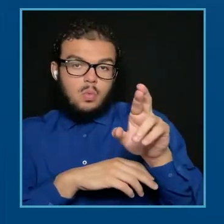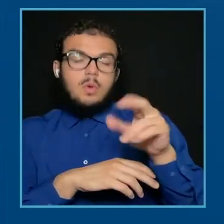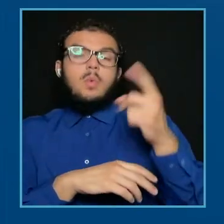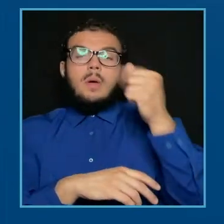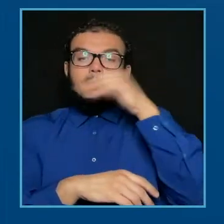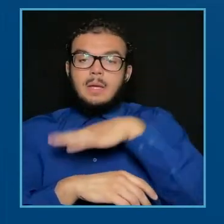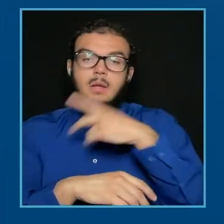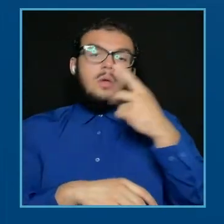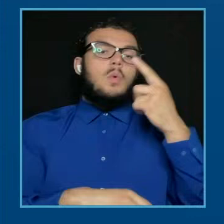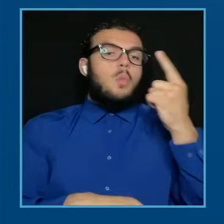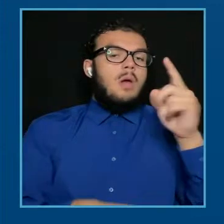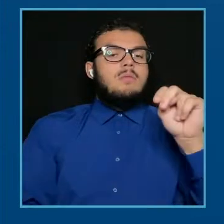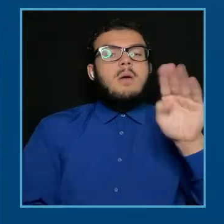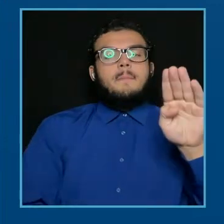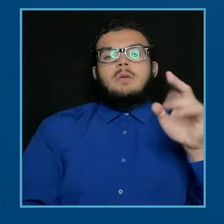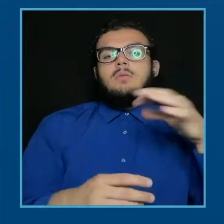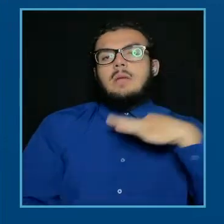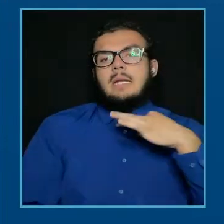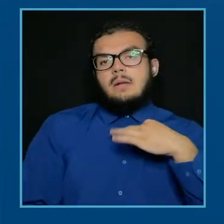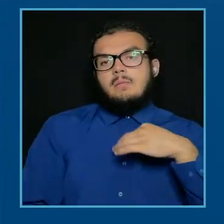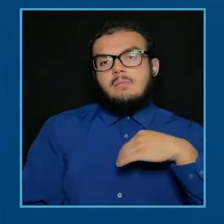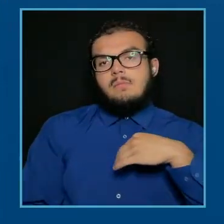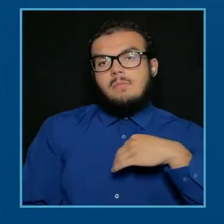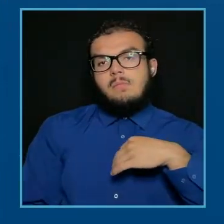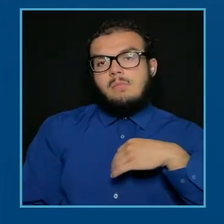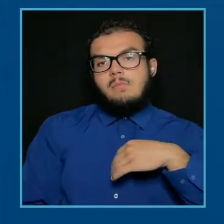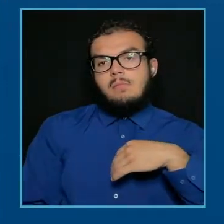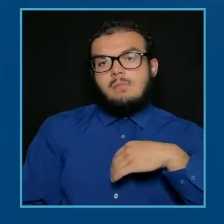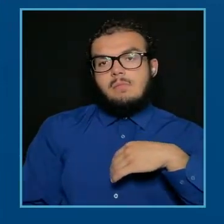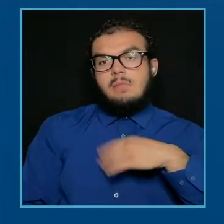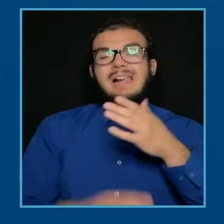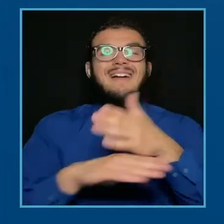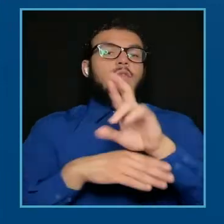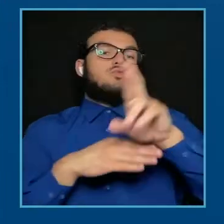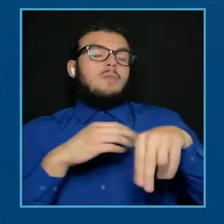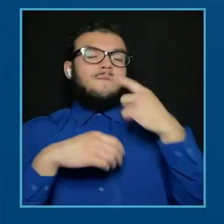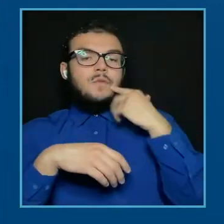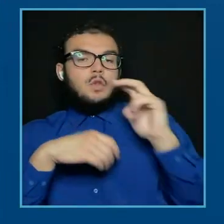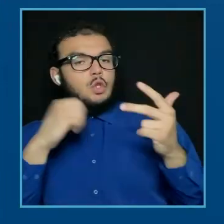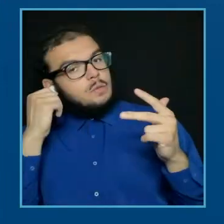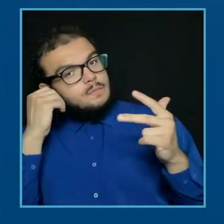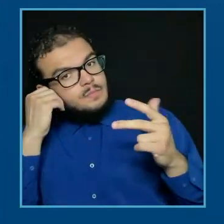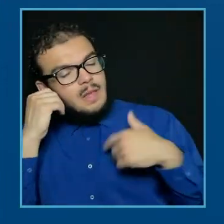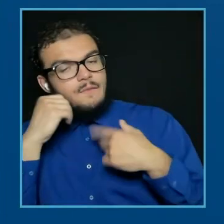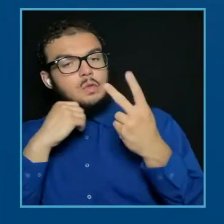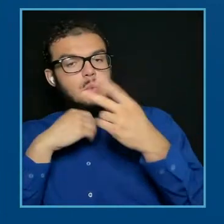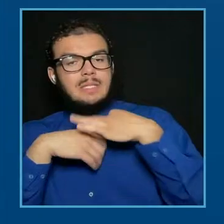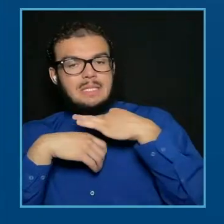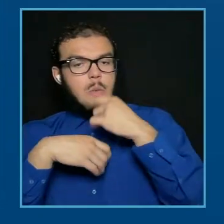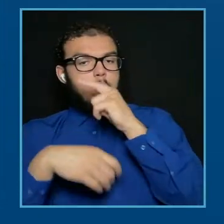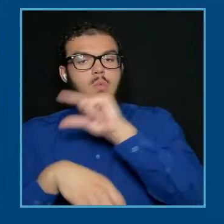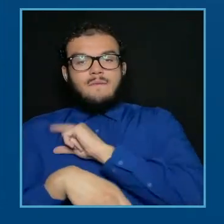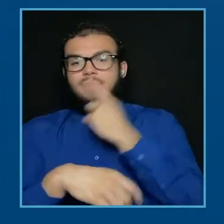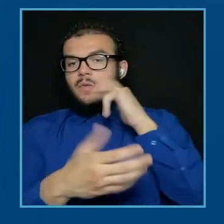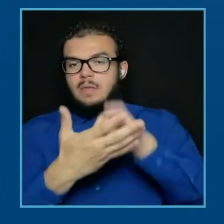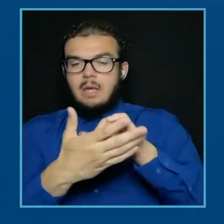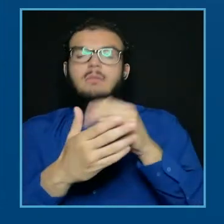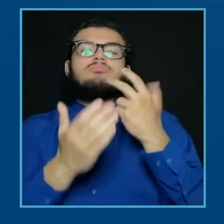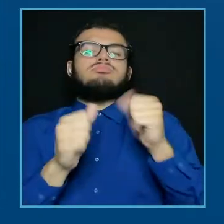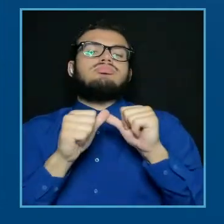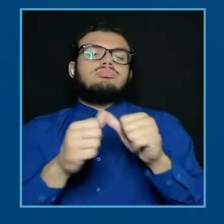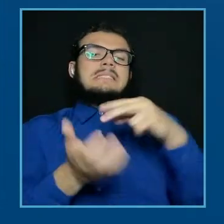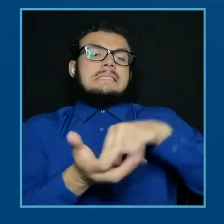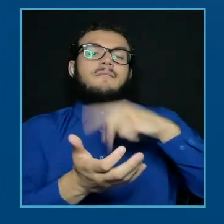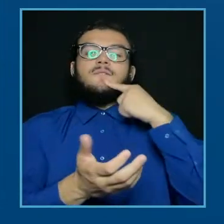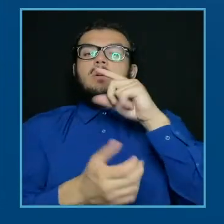1 non-binary candidate. After the results of the 3rd ballot, there are only 2 candidates who qualify to stand for election at this point to fill